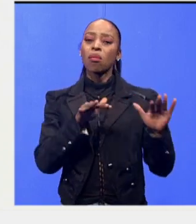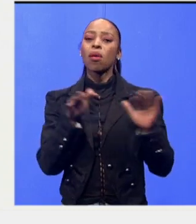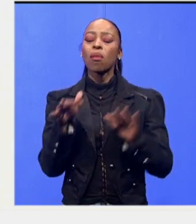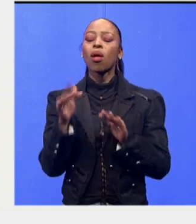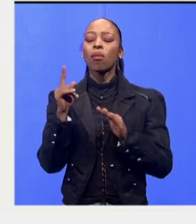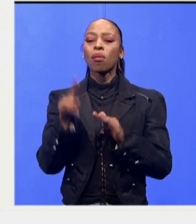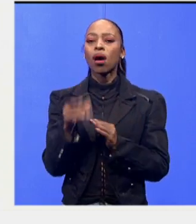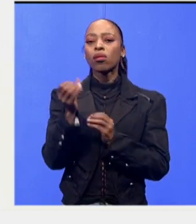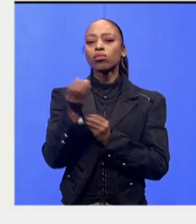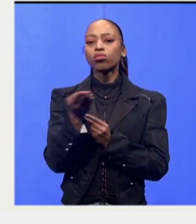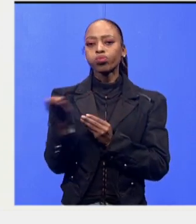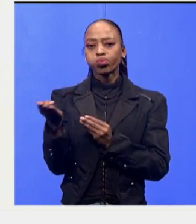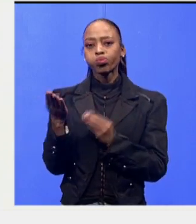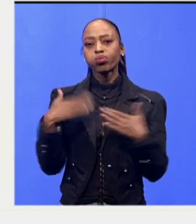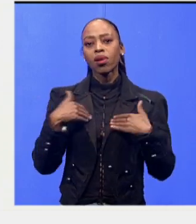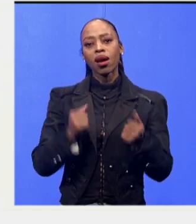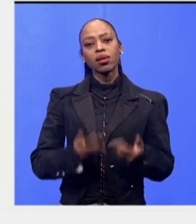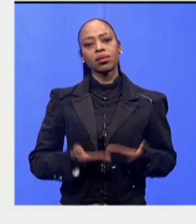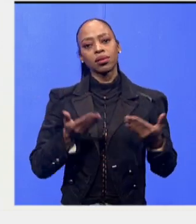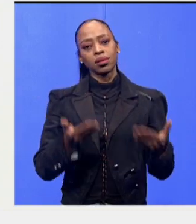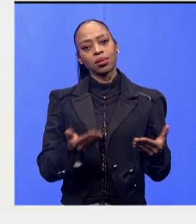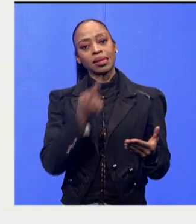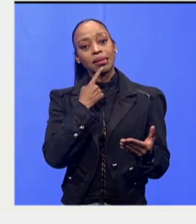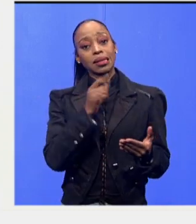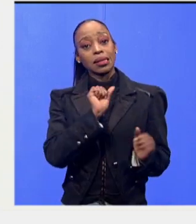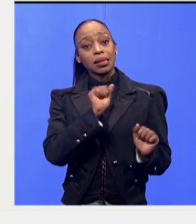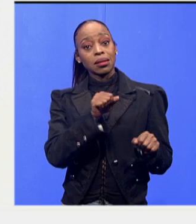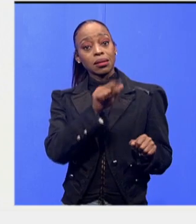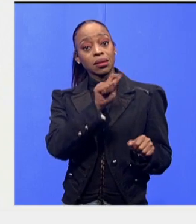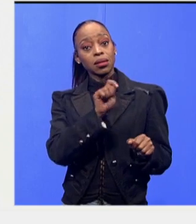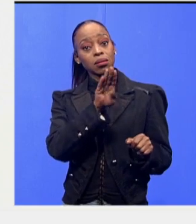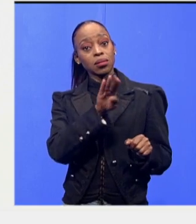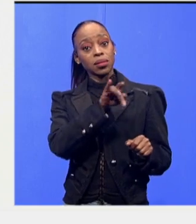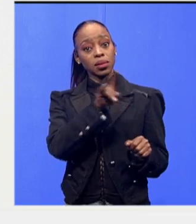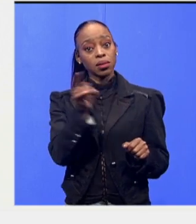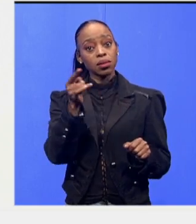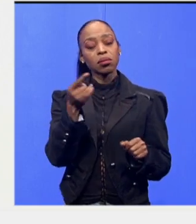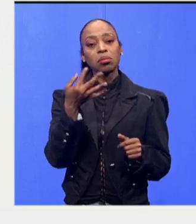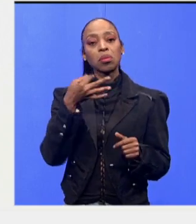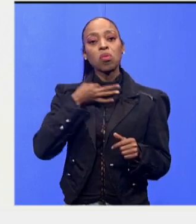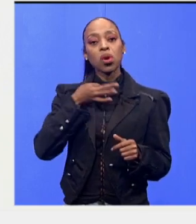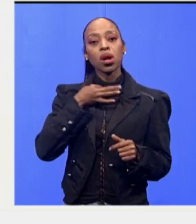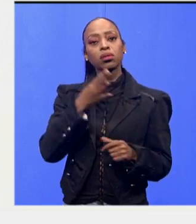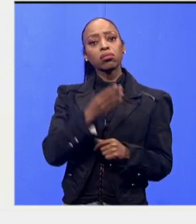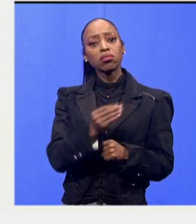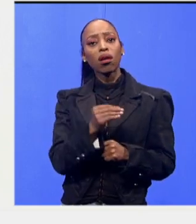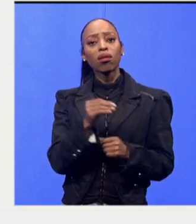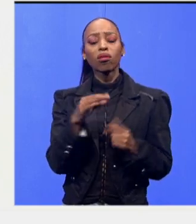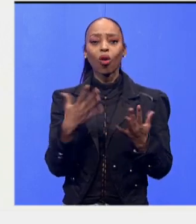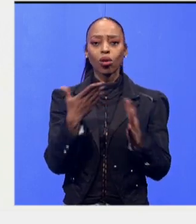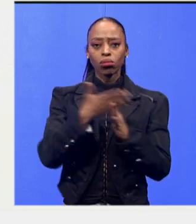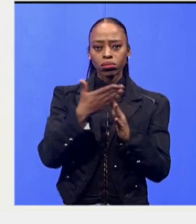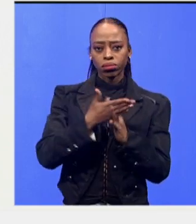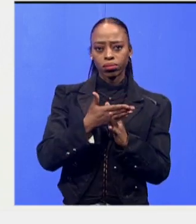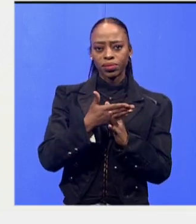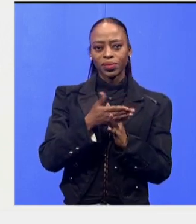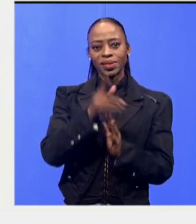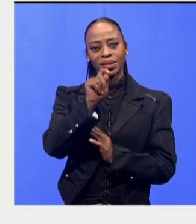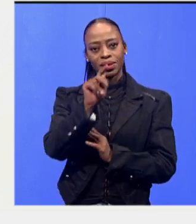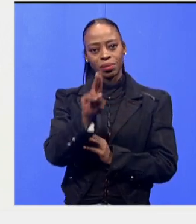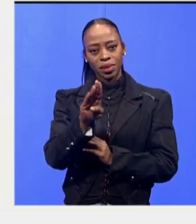health service to have a symptom suggestive of TB or to be a high-risk contact in order to access a TB